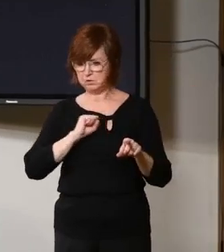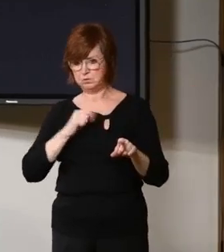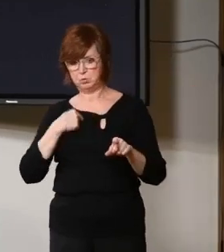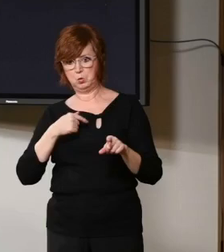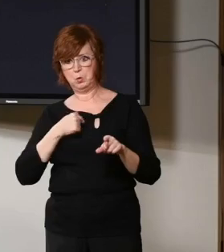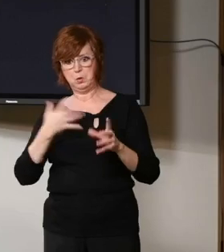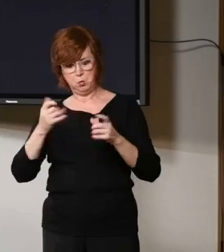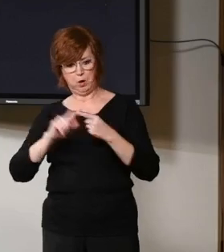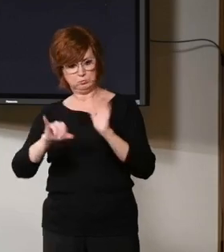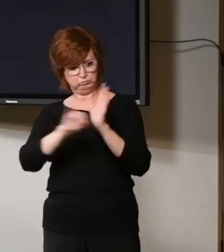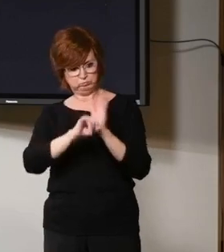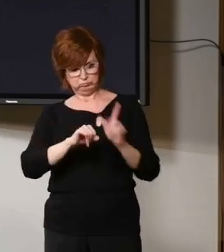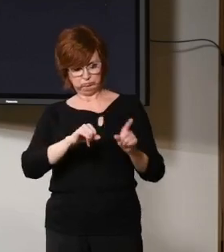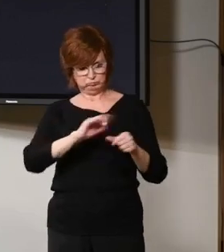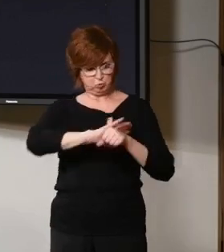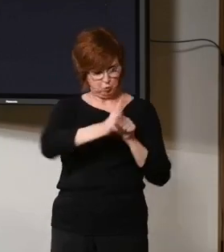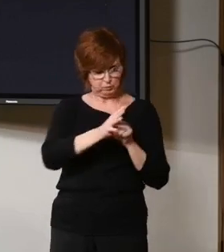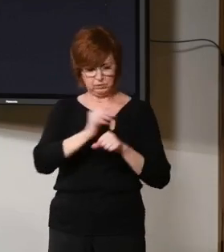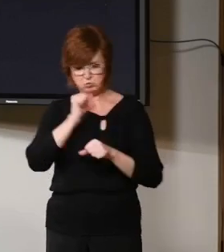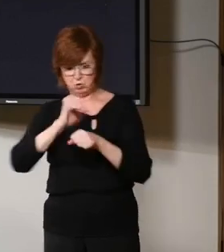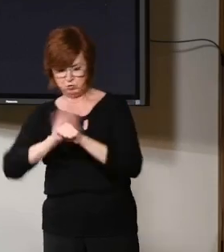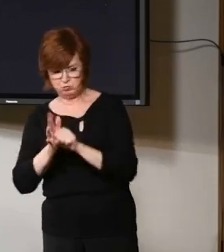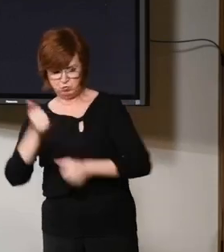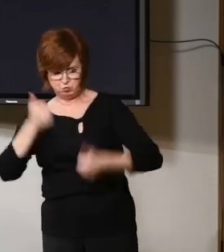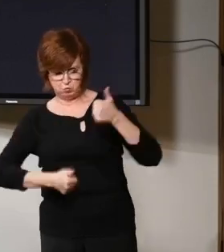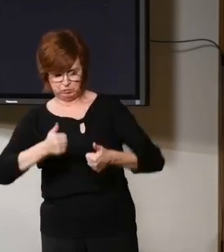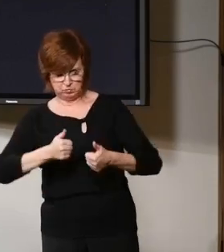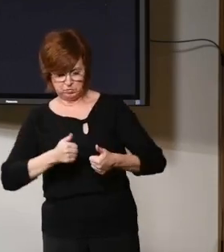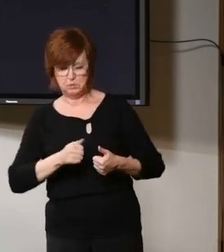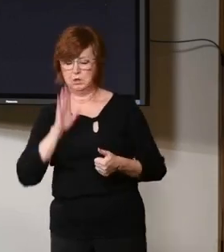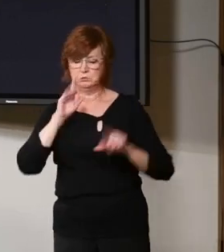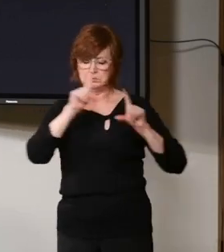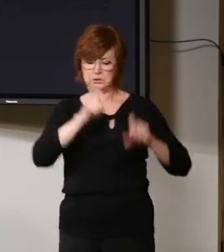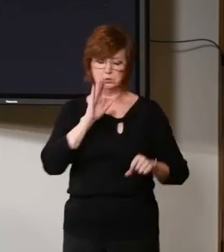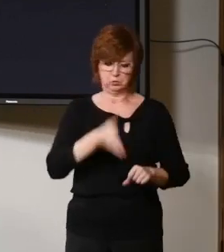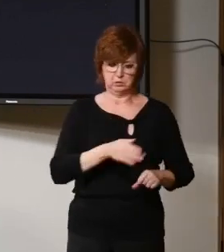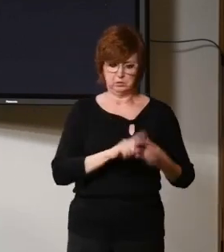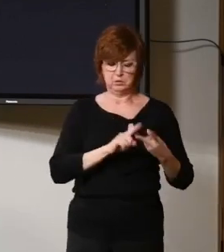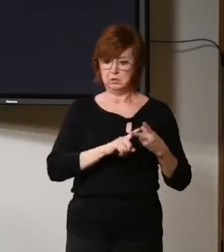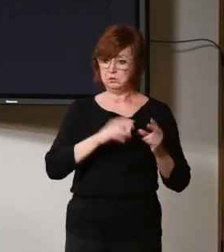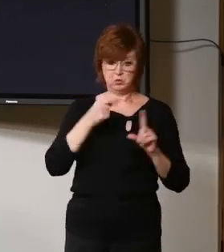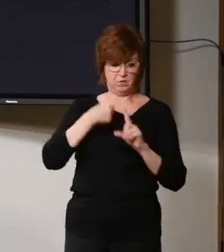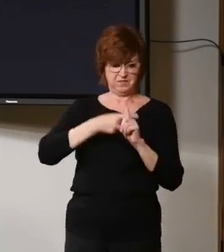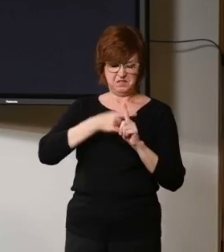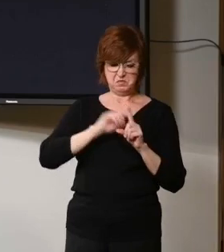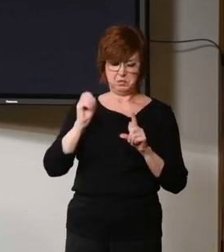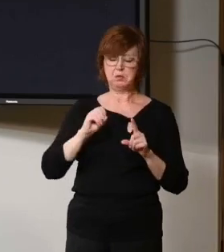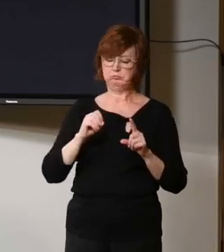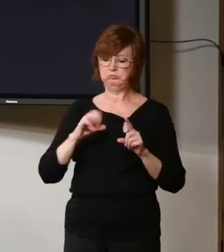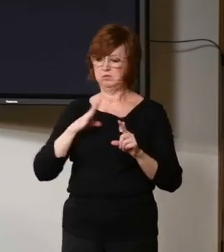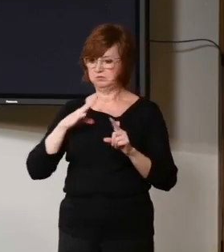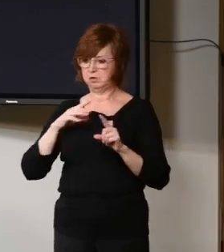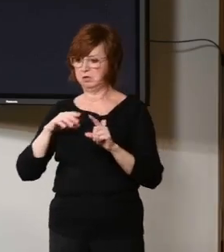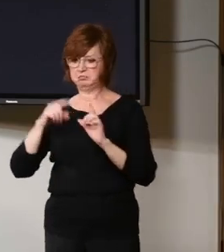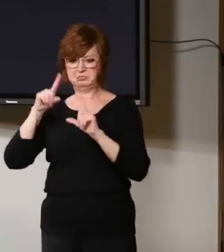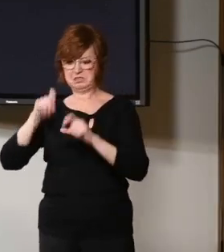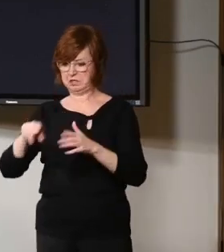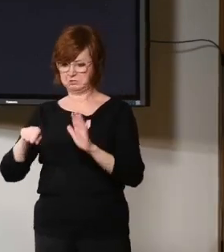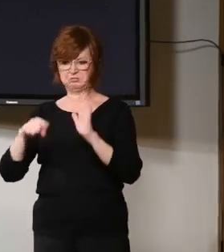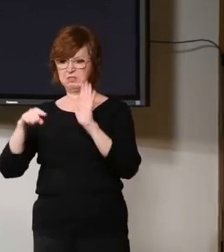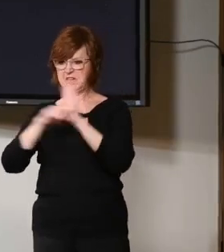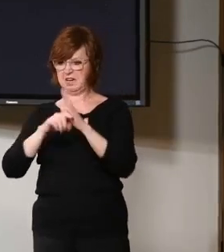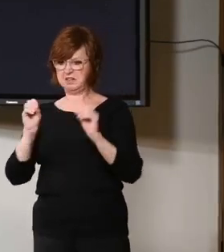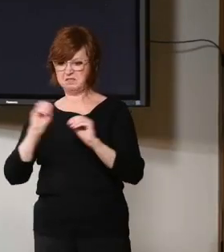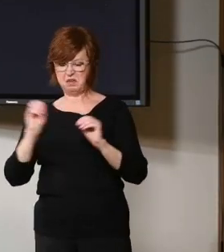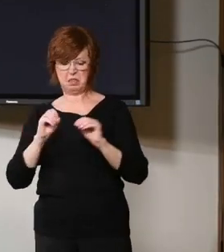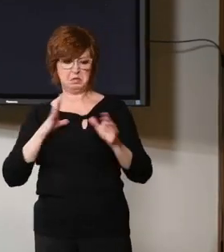not COVID-19, so they will get tested. If it's just a dry cough, no fever, the test is negative, they can continue to work. Obviously, if they have a